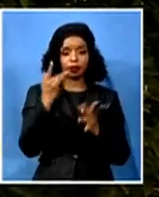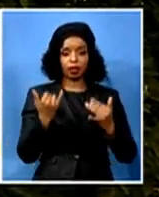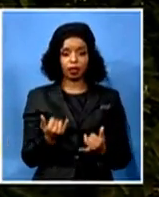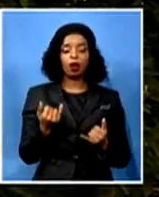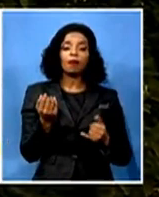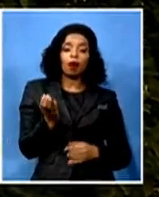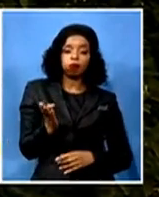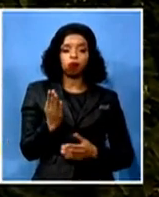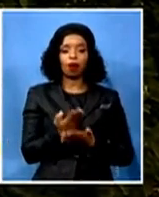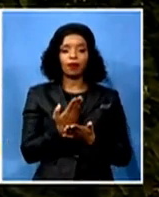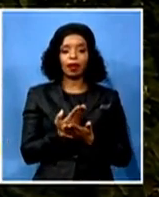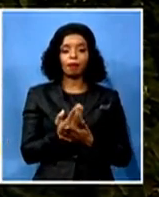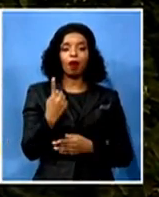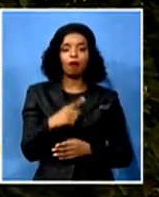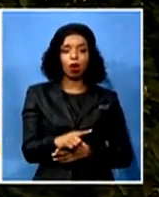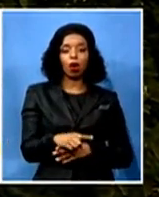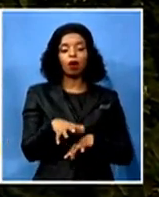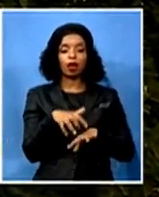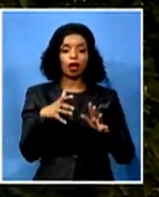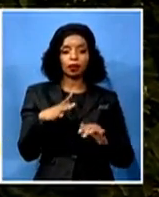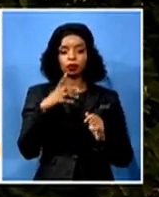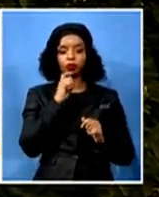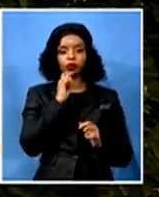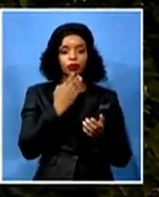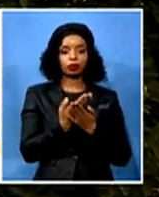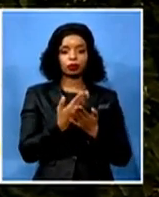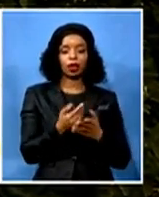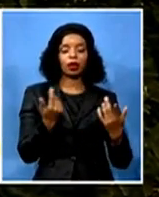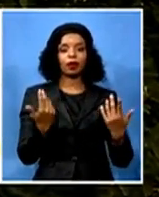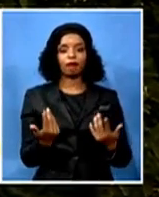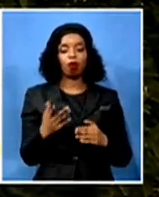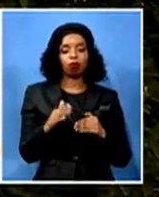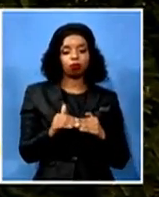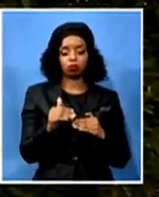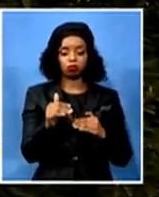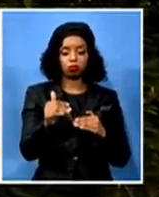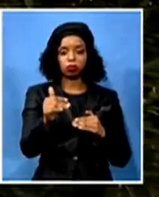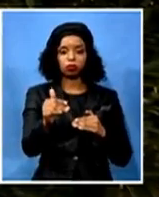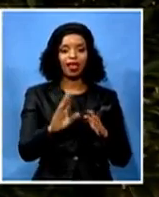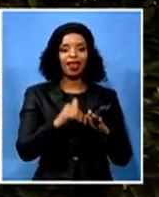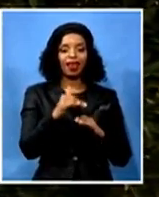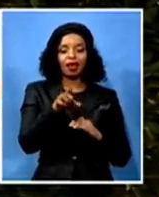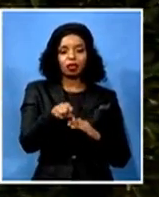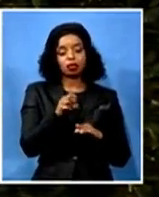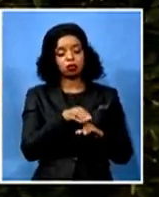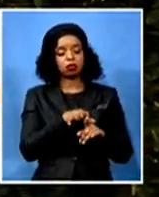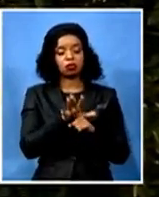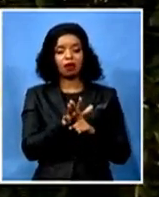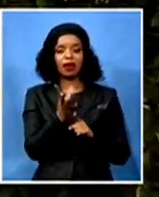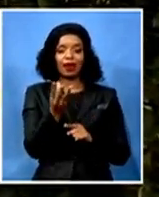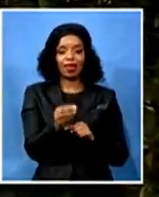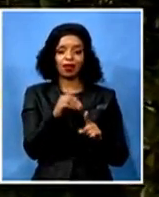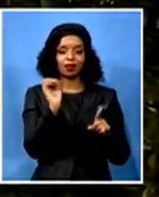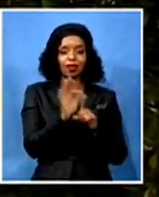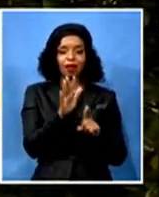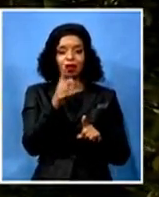long-term effects of a continued drought will affect and have an impact on the next harvesting season. Also mentioning